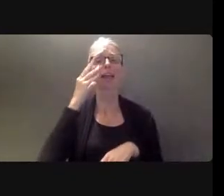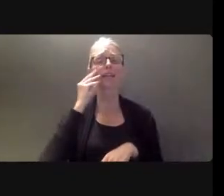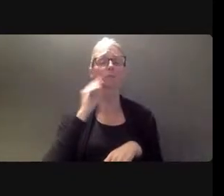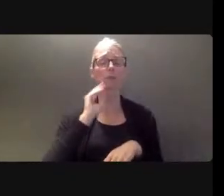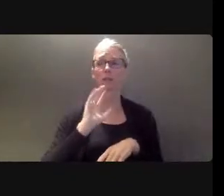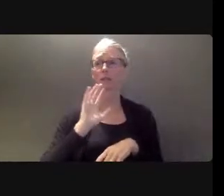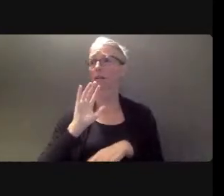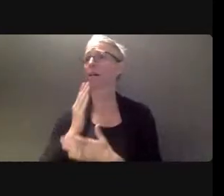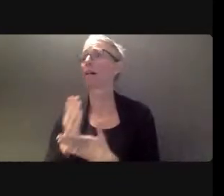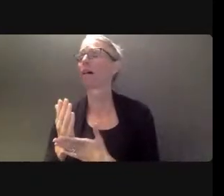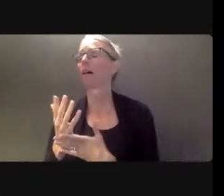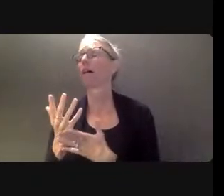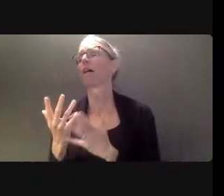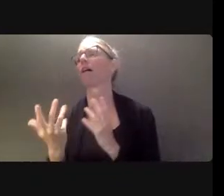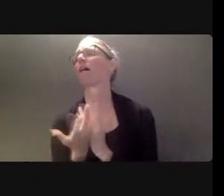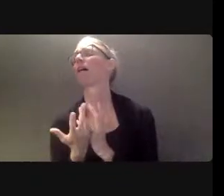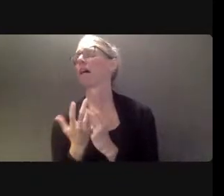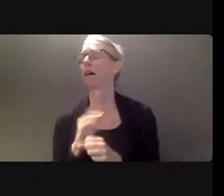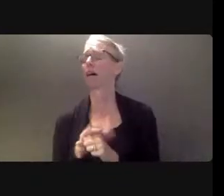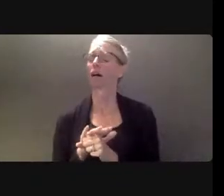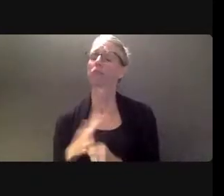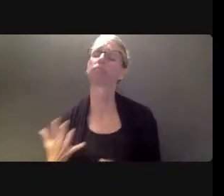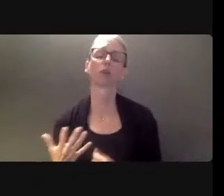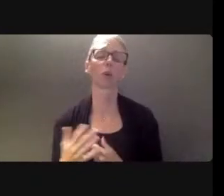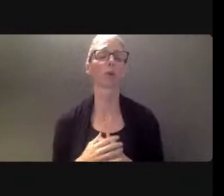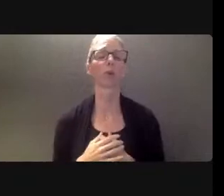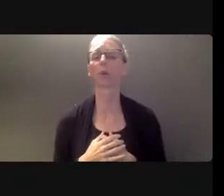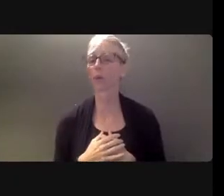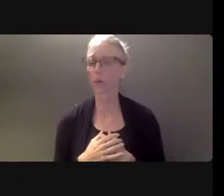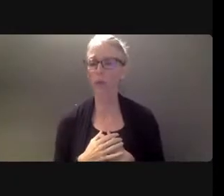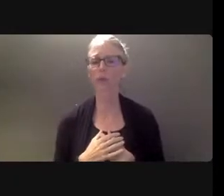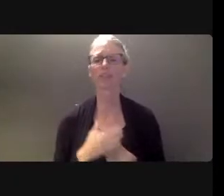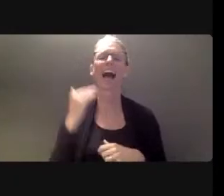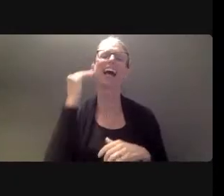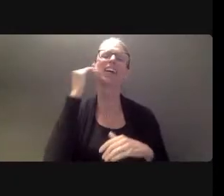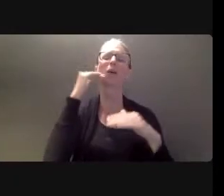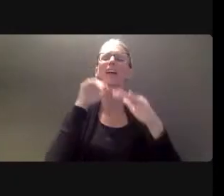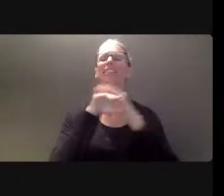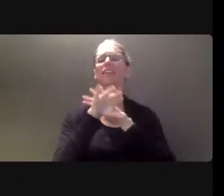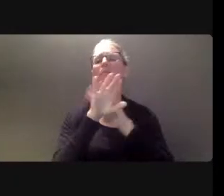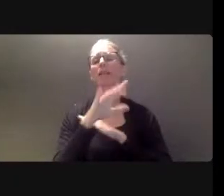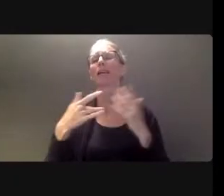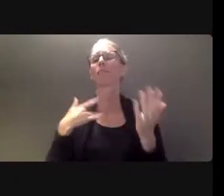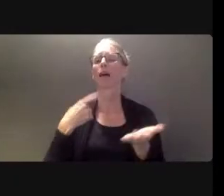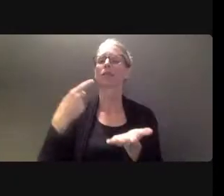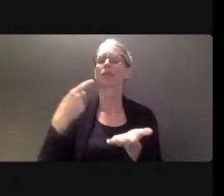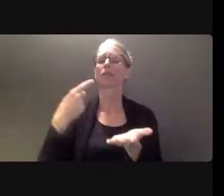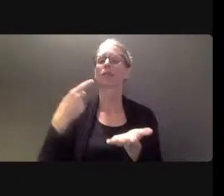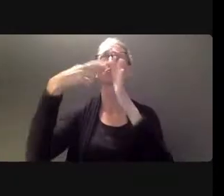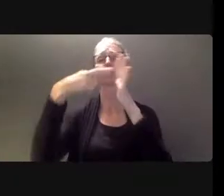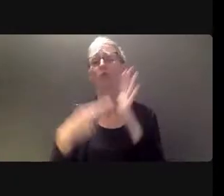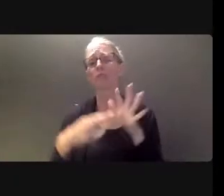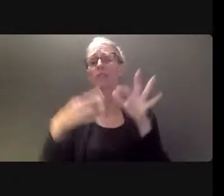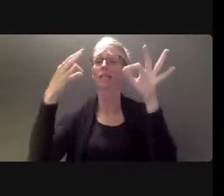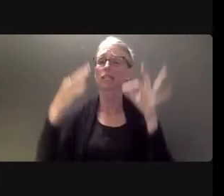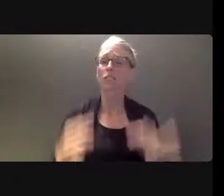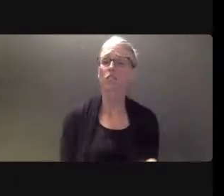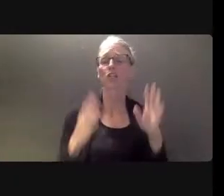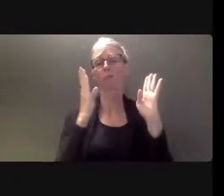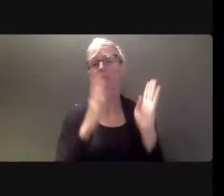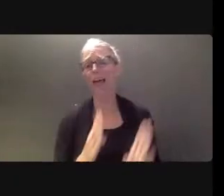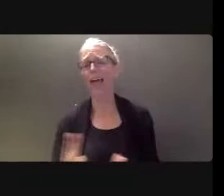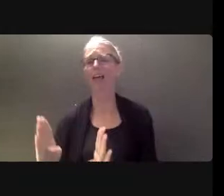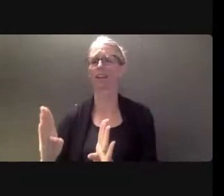of accessibility, we talk a lot about the infrastructure and the planning and the decision making, but there's a real emotional